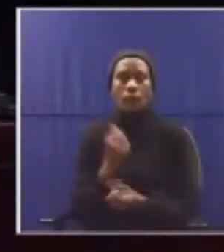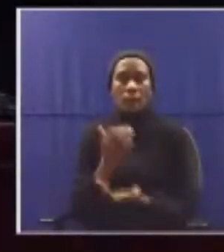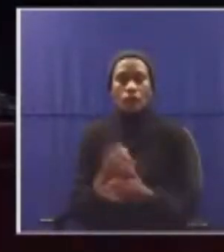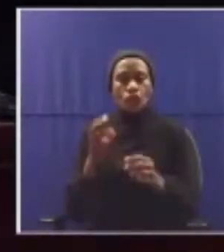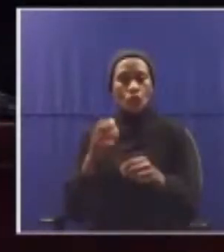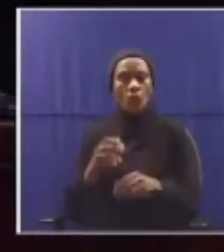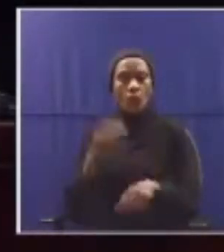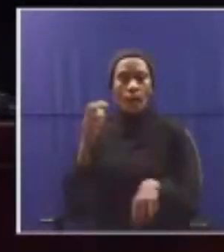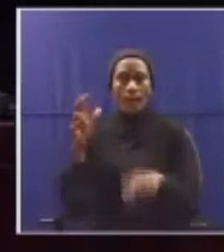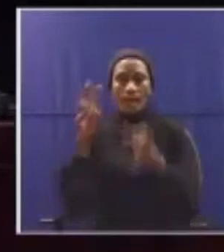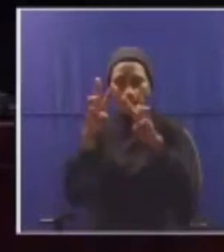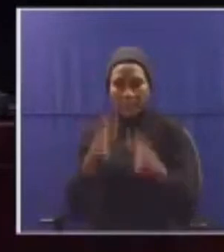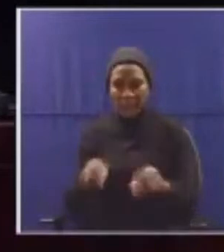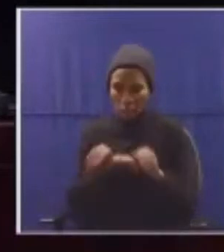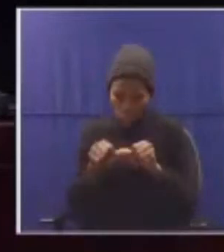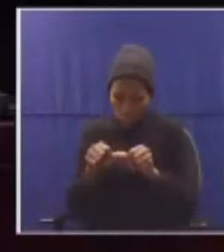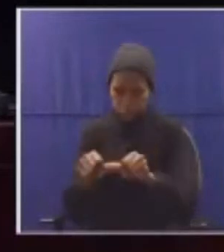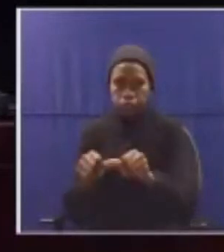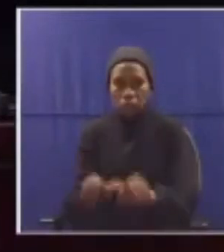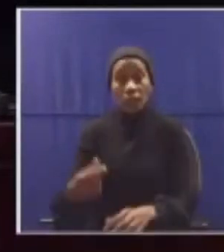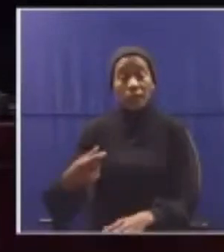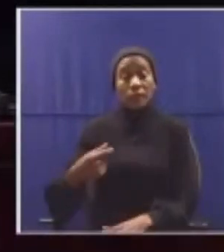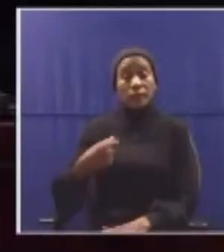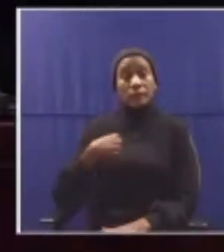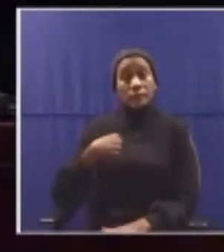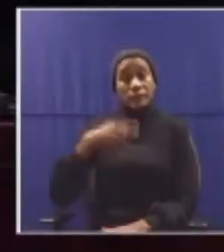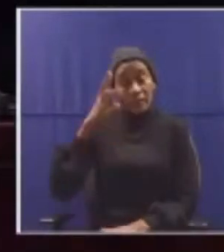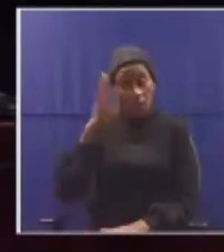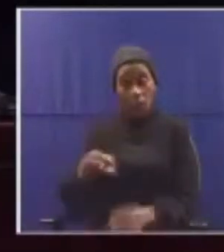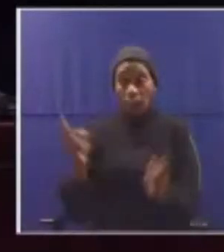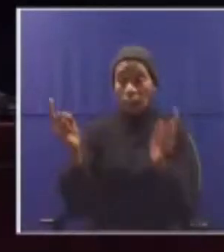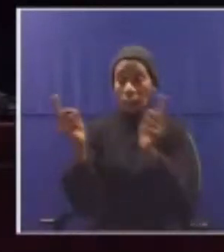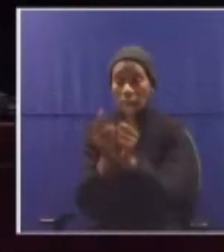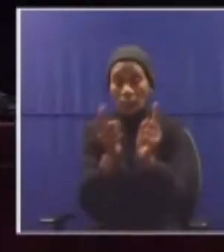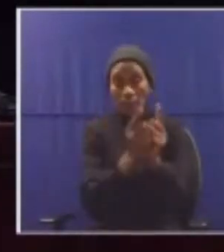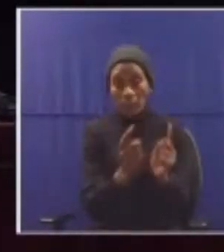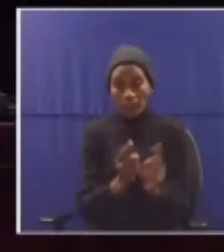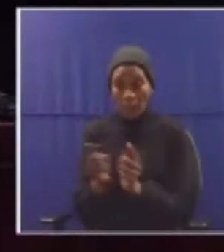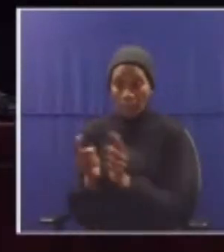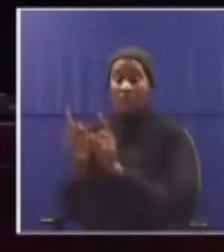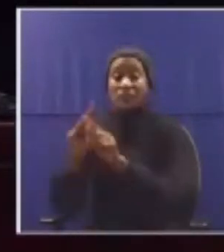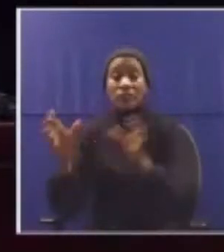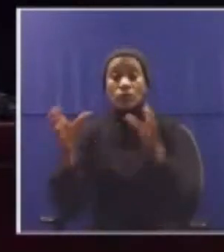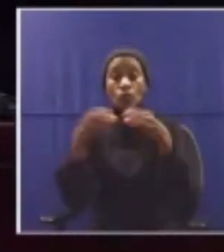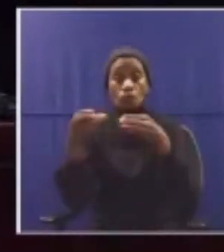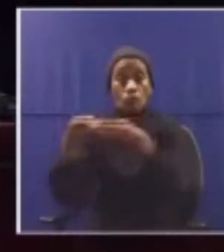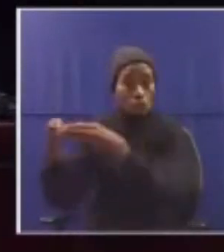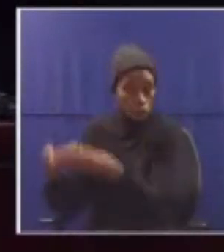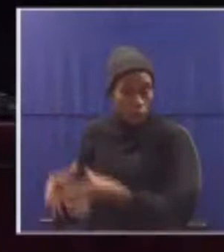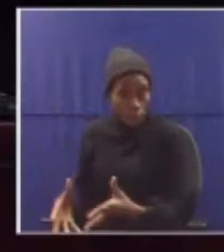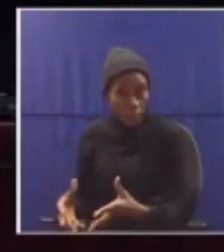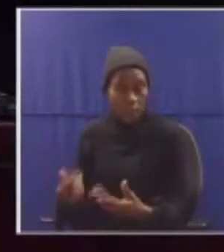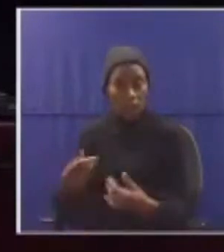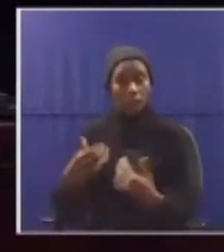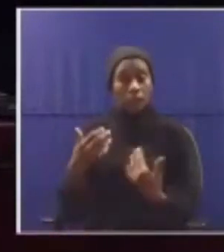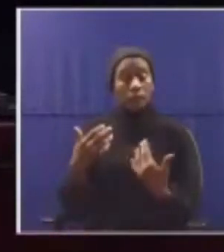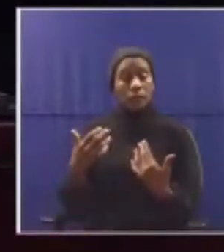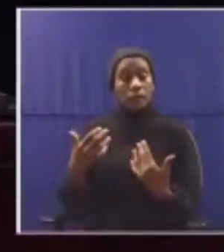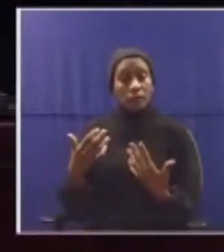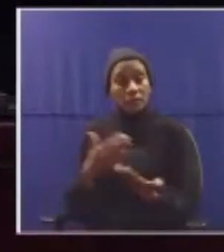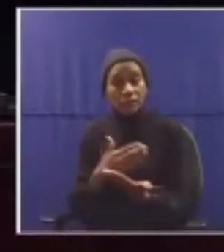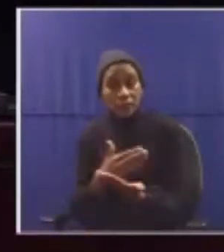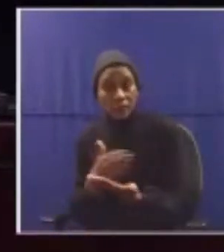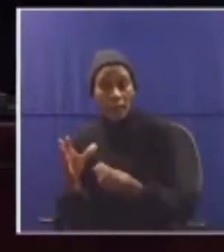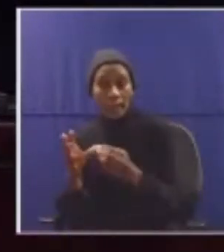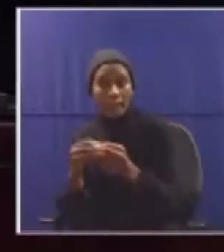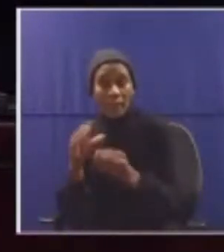there. So I will be engaging with the various parties. As I said, those who are